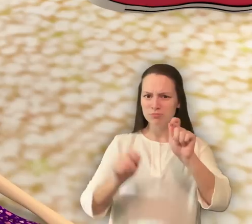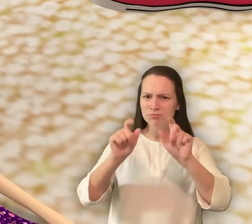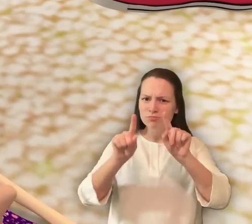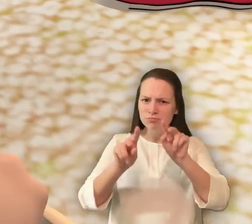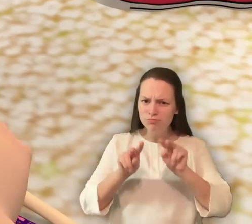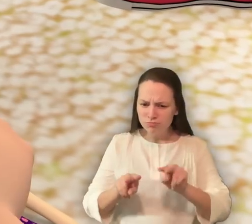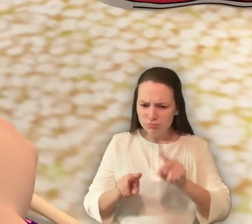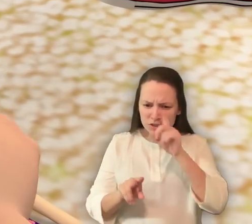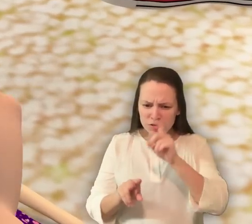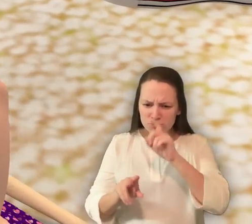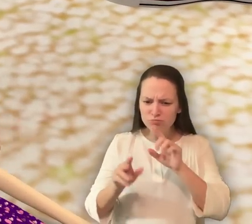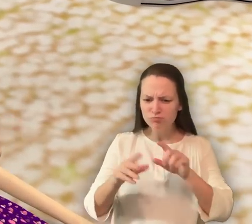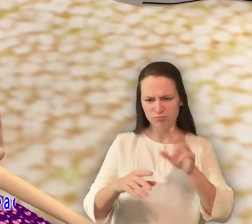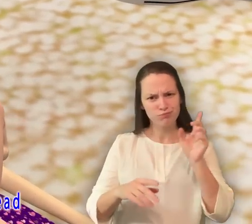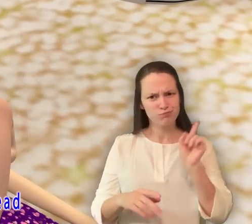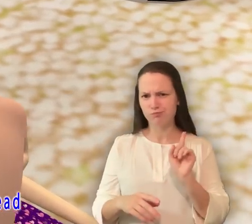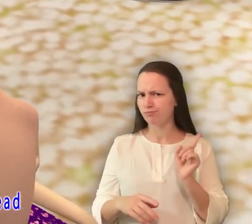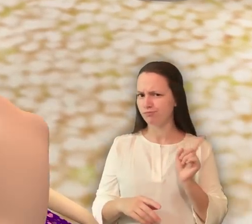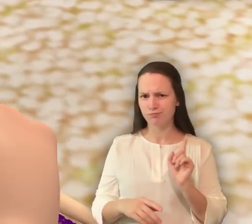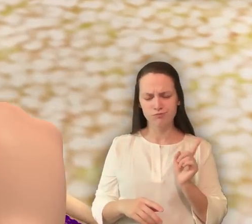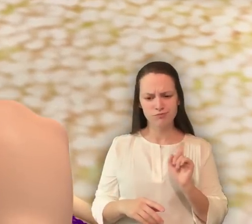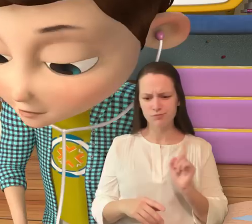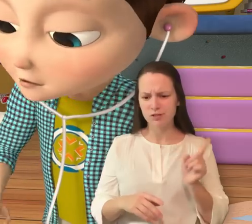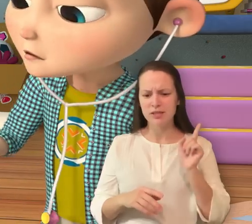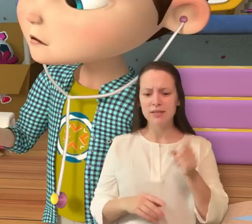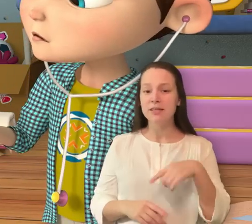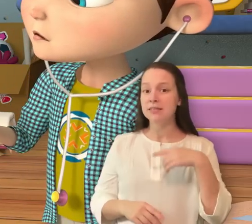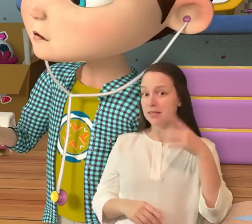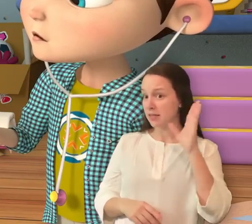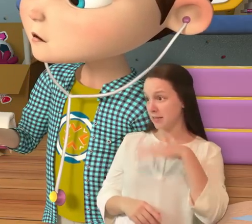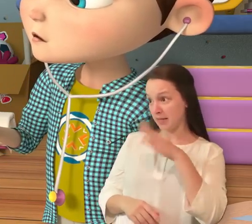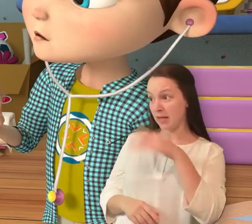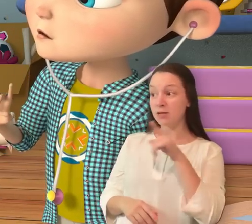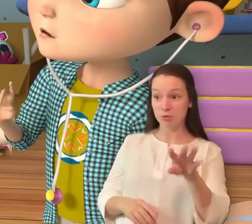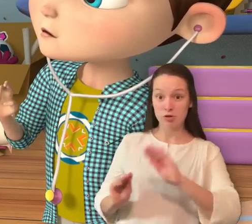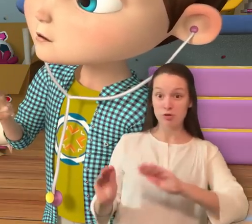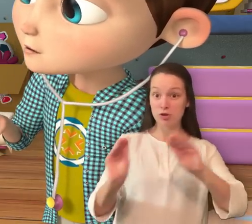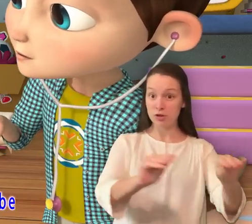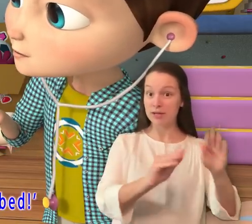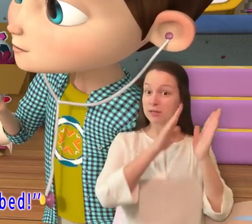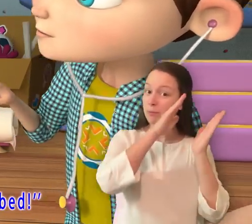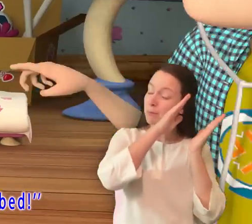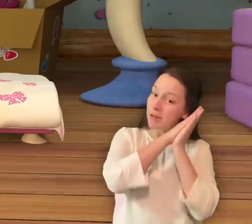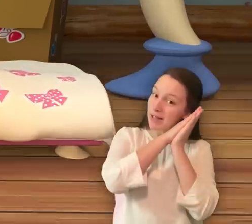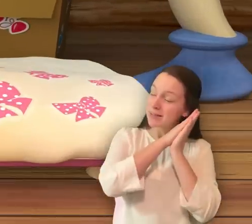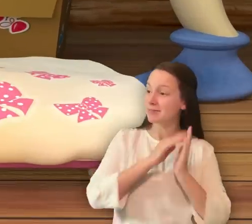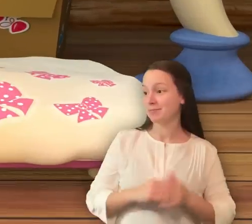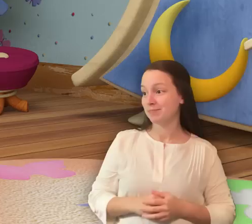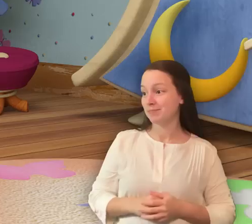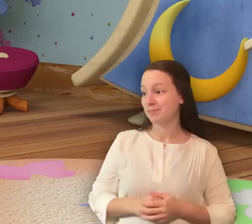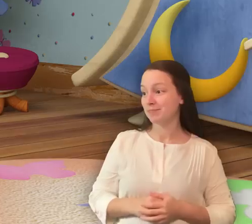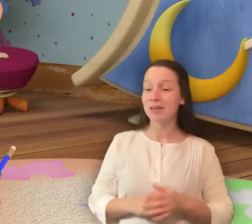he looked at the dolly and he shook his head and he said Miss Polly put her straight to